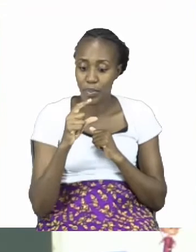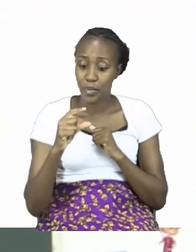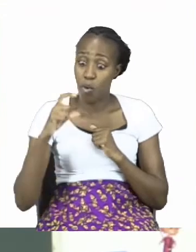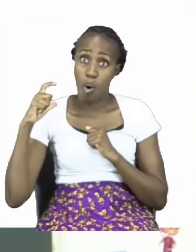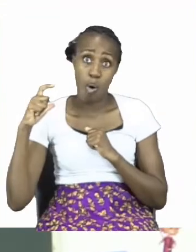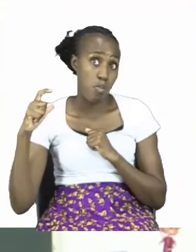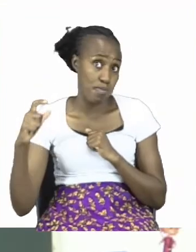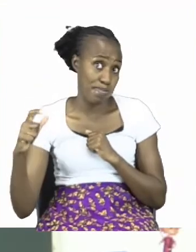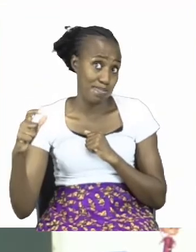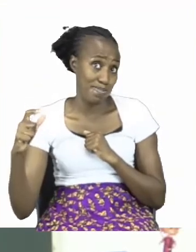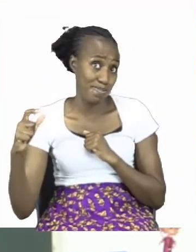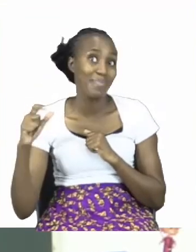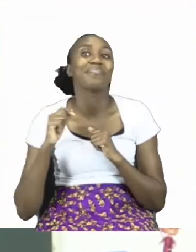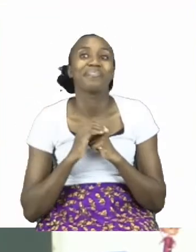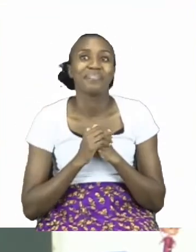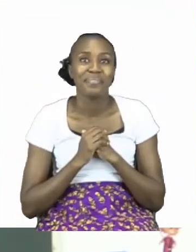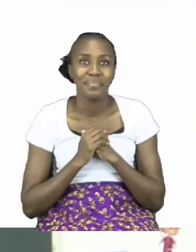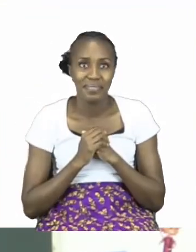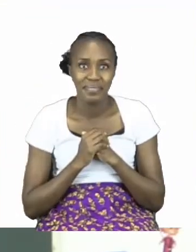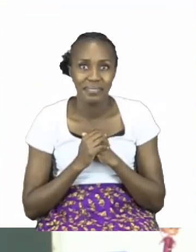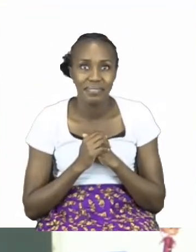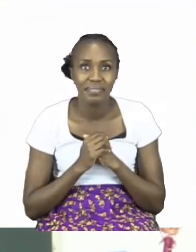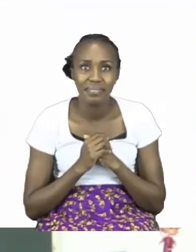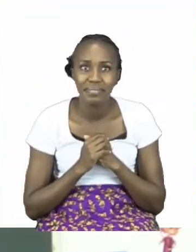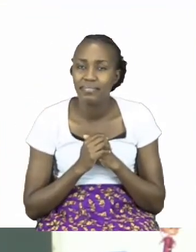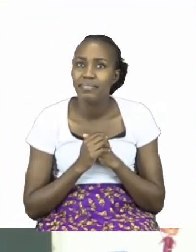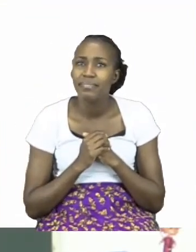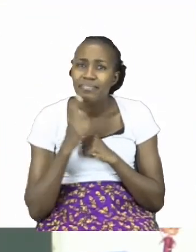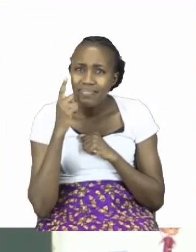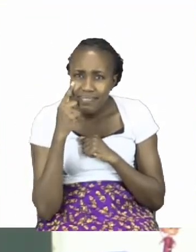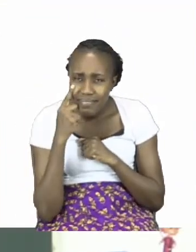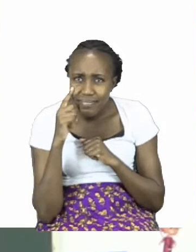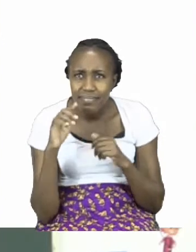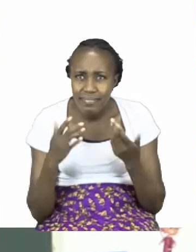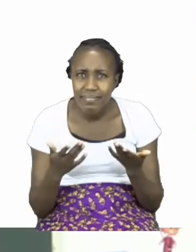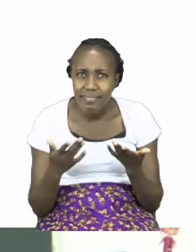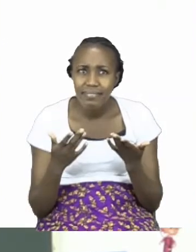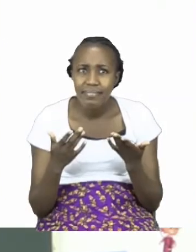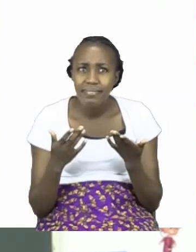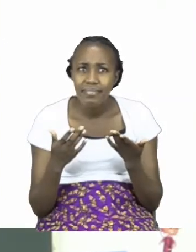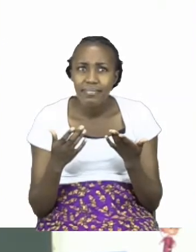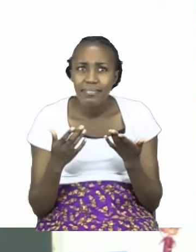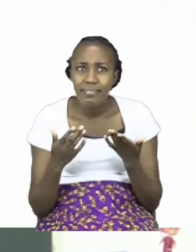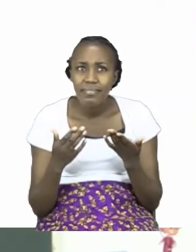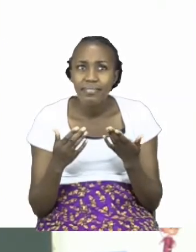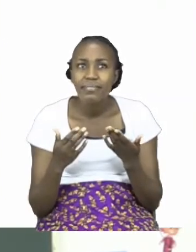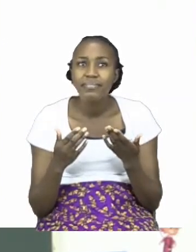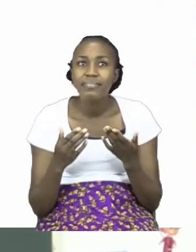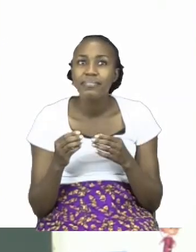to big. Now, the one thing that's going to help us do all of that is if we use